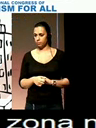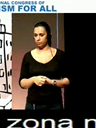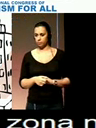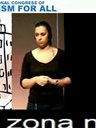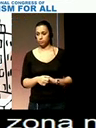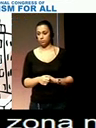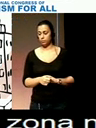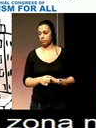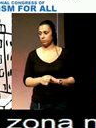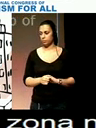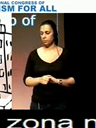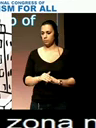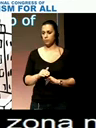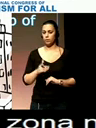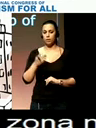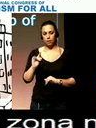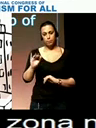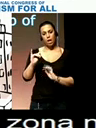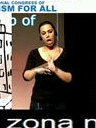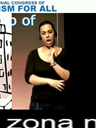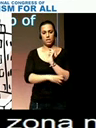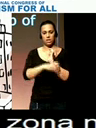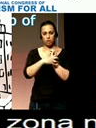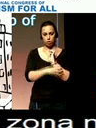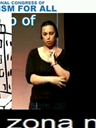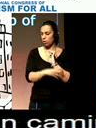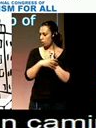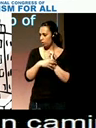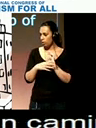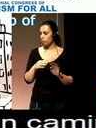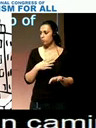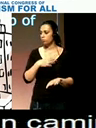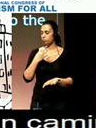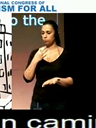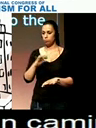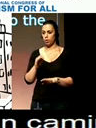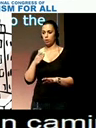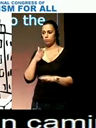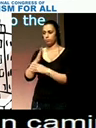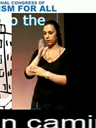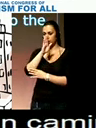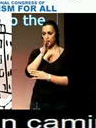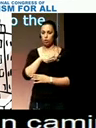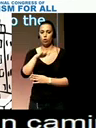visitor directly to the top, ascending the outer fortification wall.